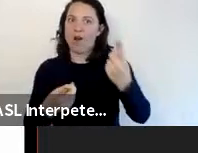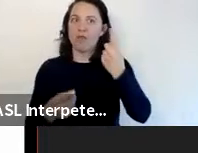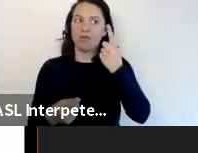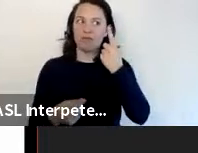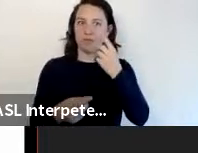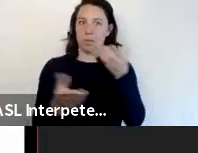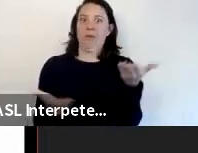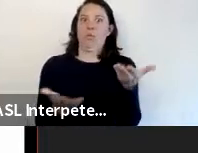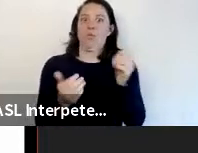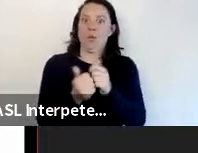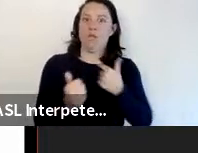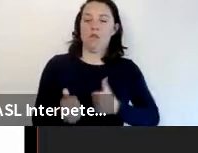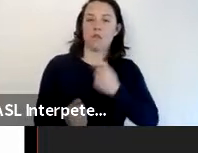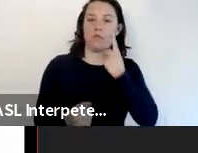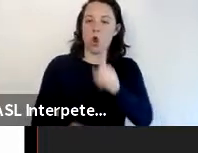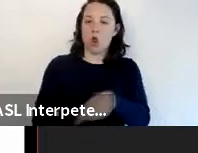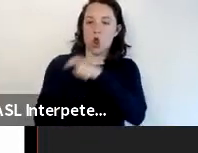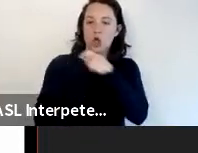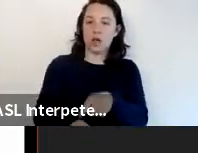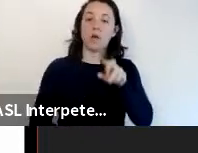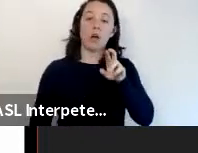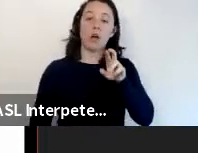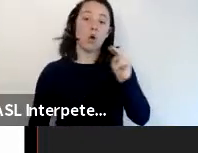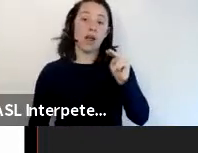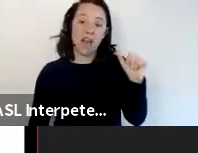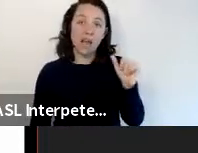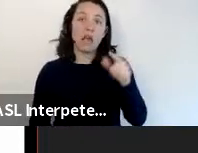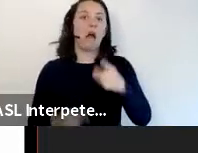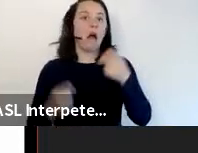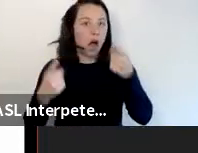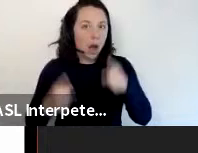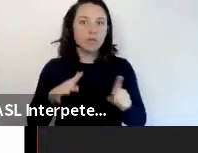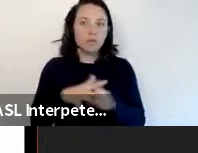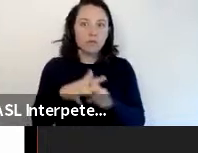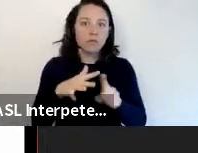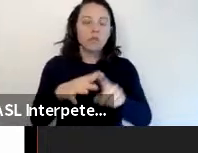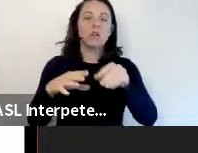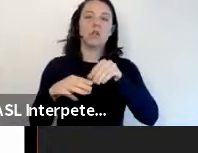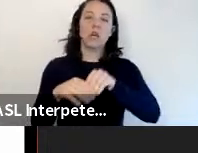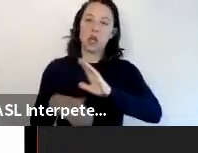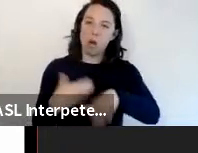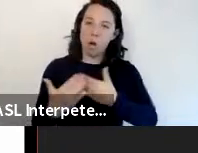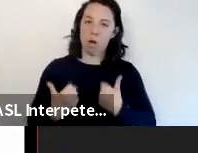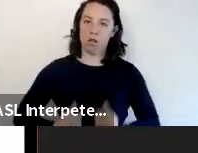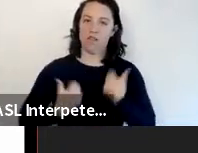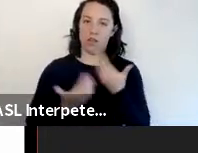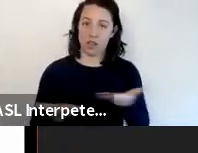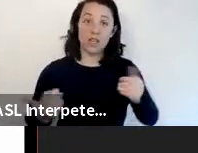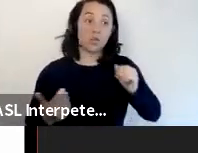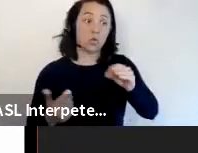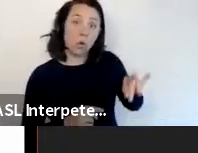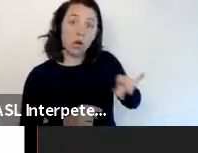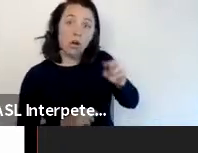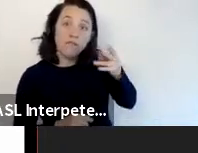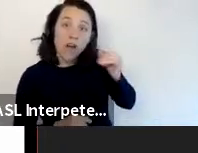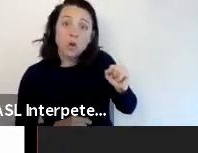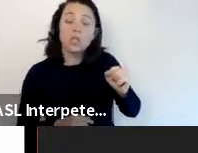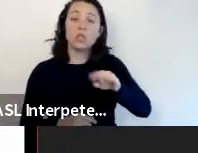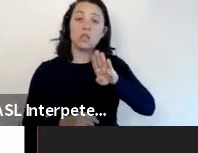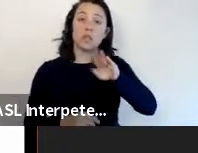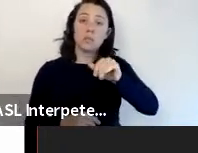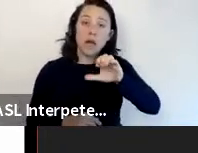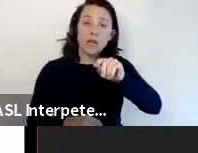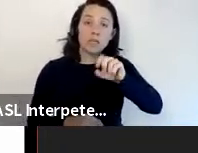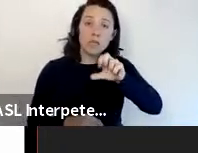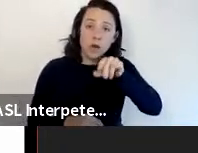in RNA occurs in all living organisms. So viruses have this, bacteria have